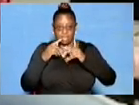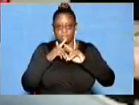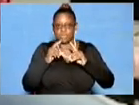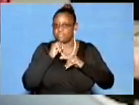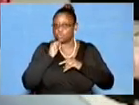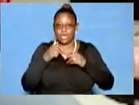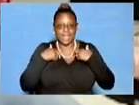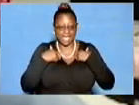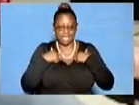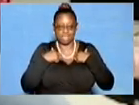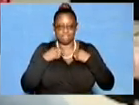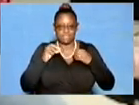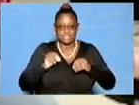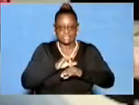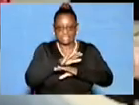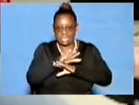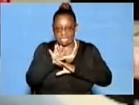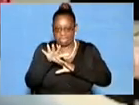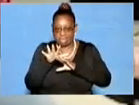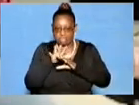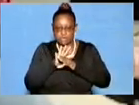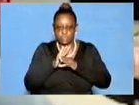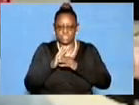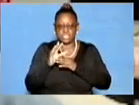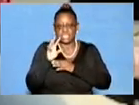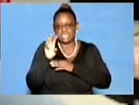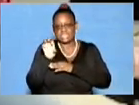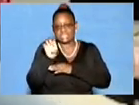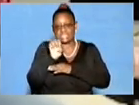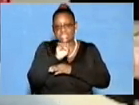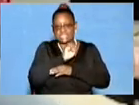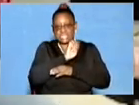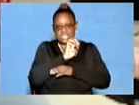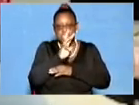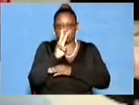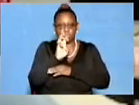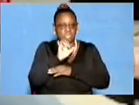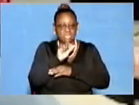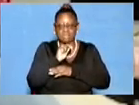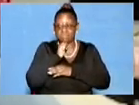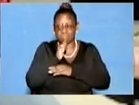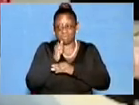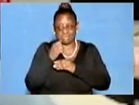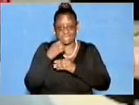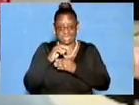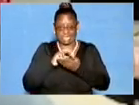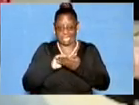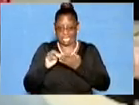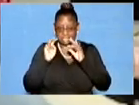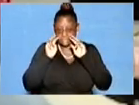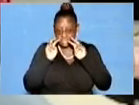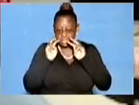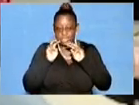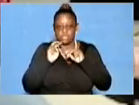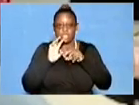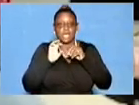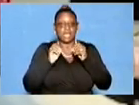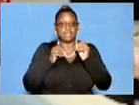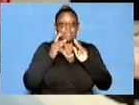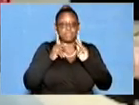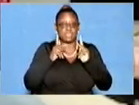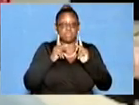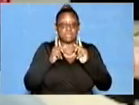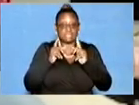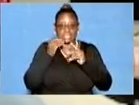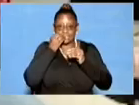They get covered with seaweeds and stuff that's not as attractive for visitors. And a lot of organisms start